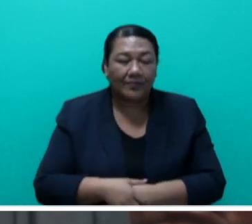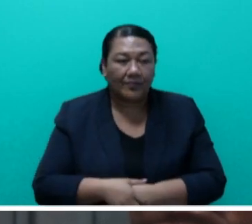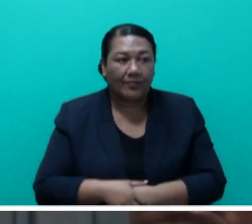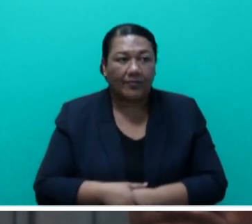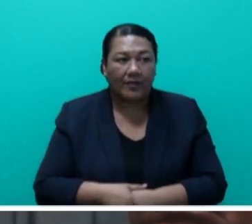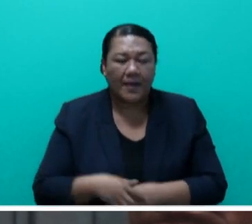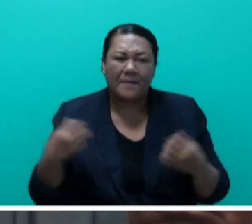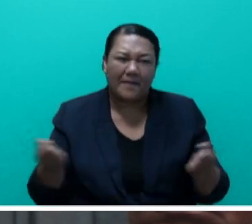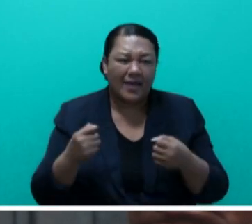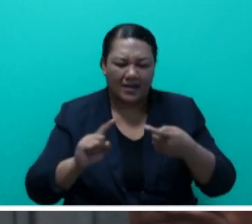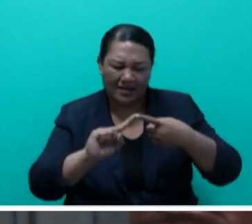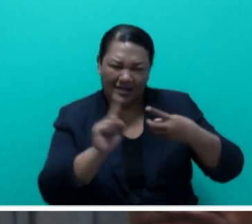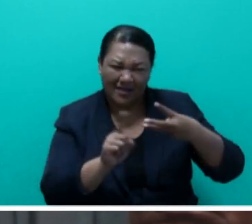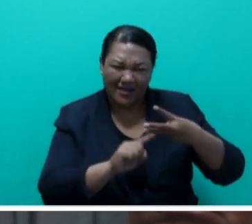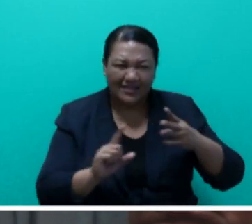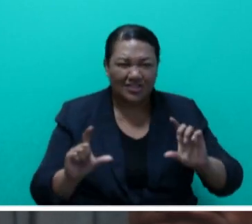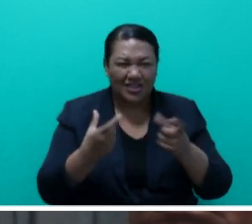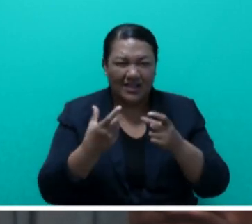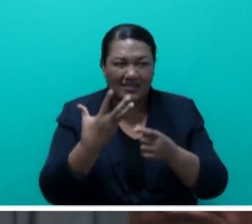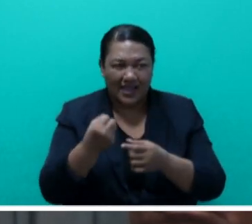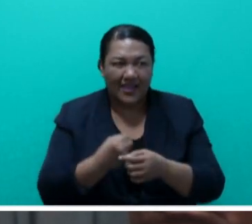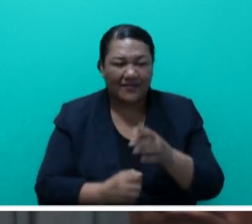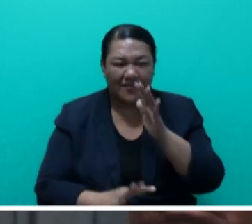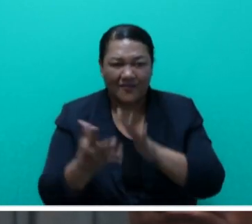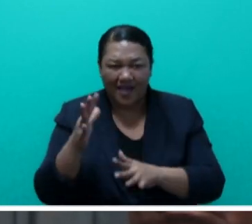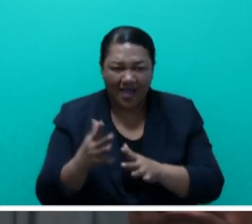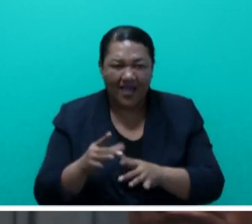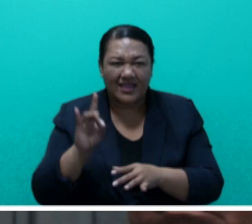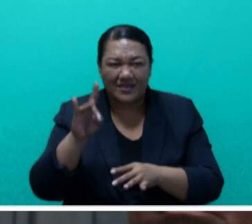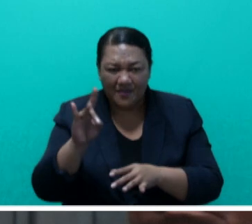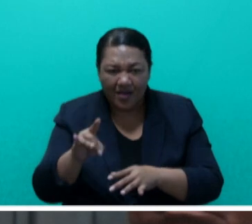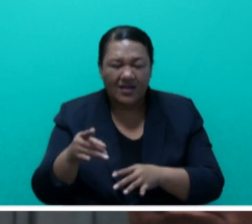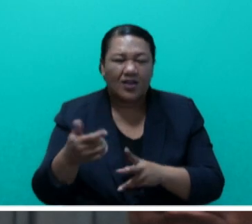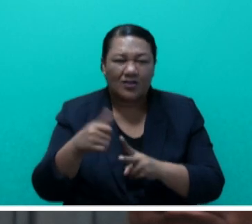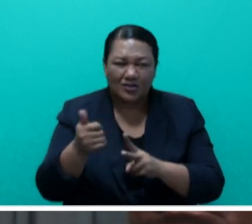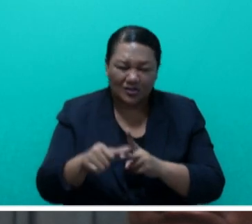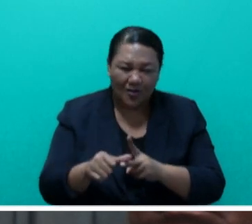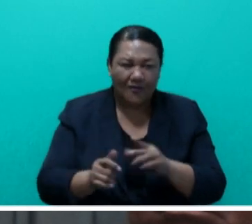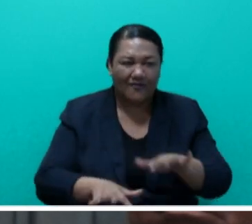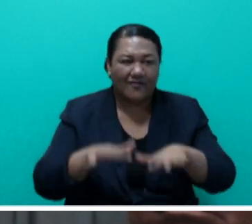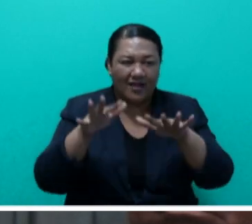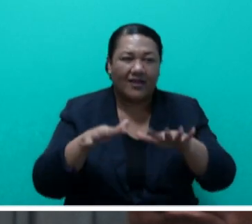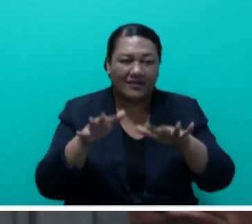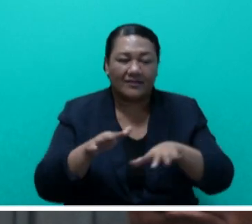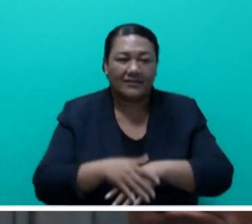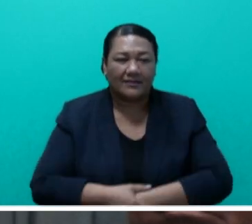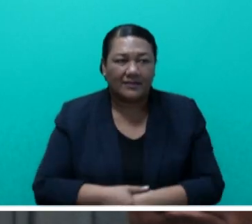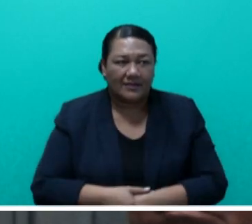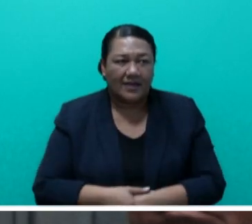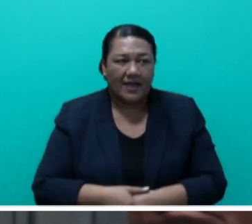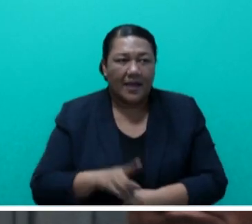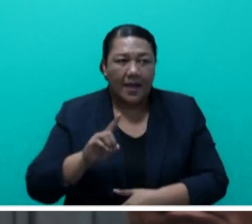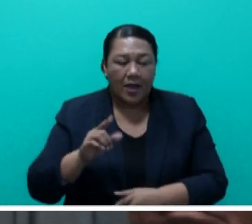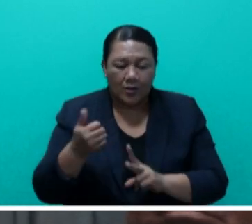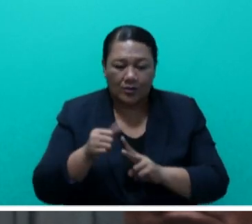factors affected the growing seedlings, including drought, fires, animal and flooding, as well as suitability of